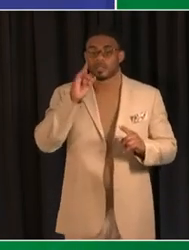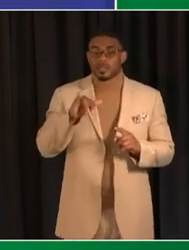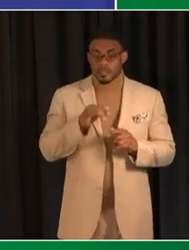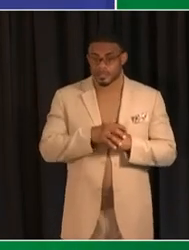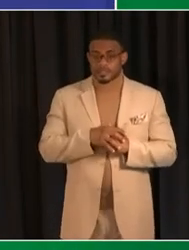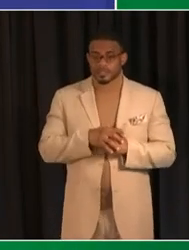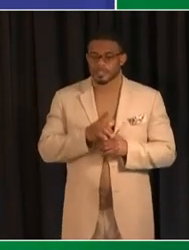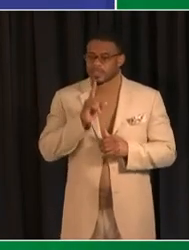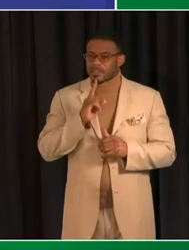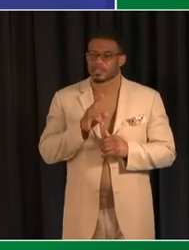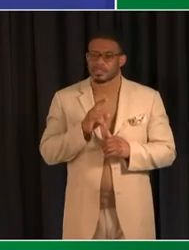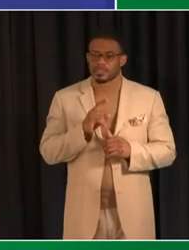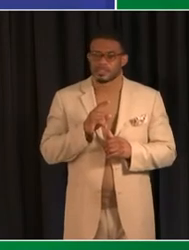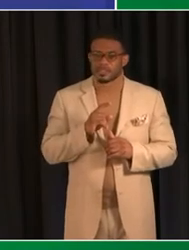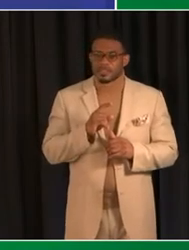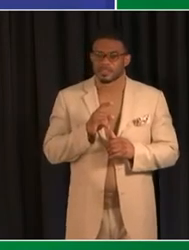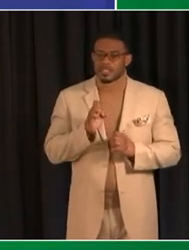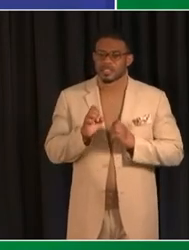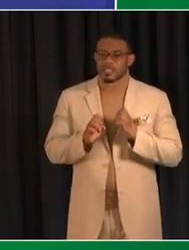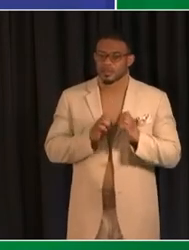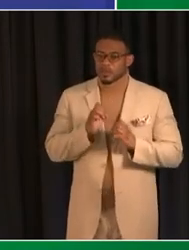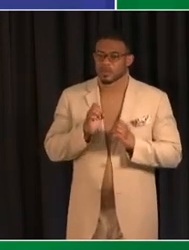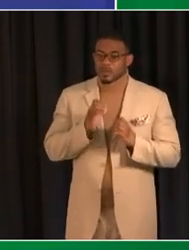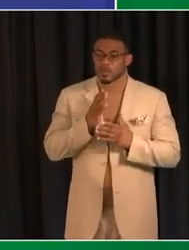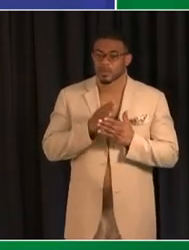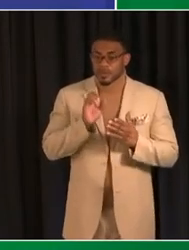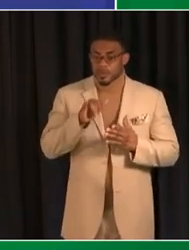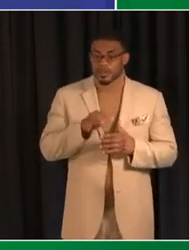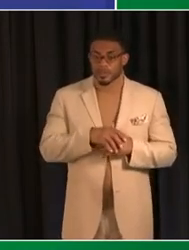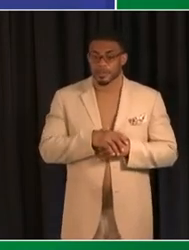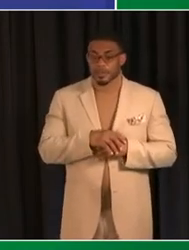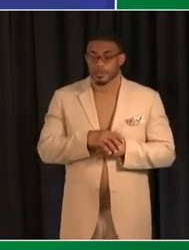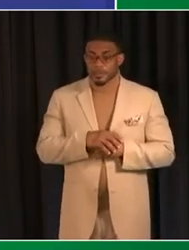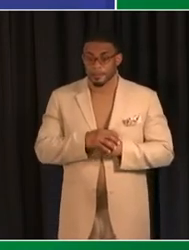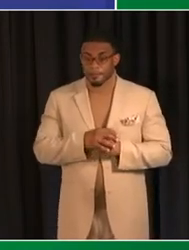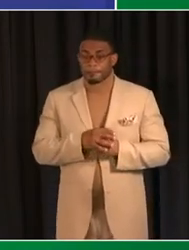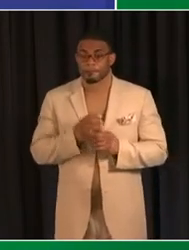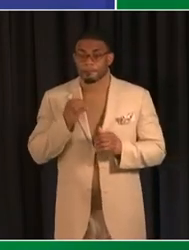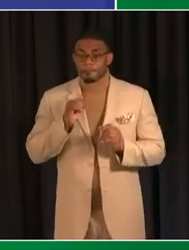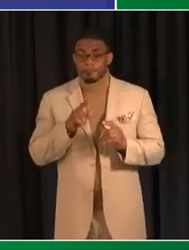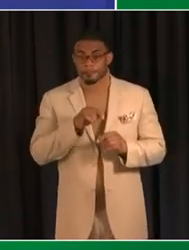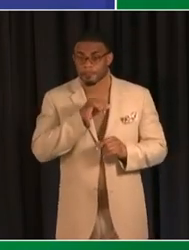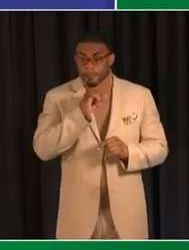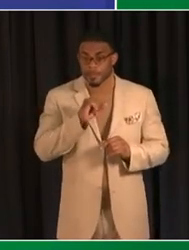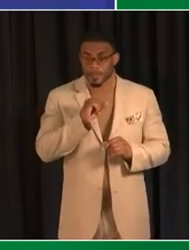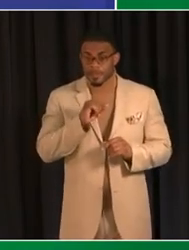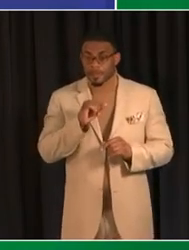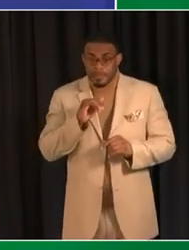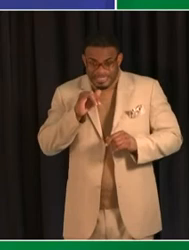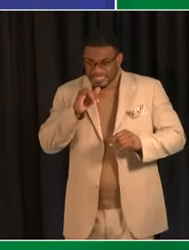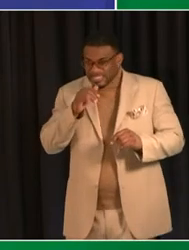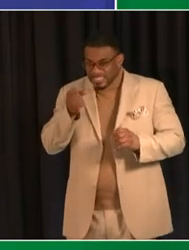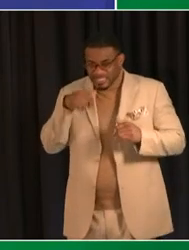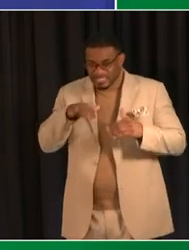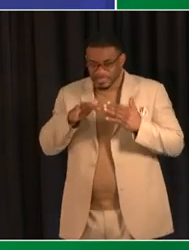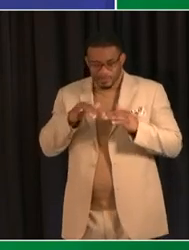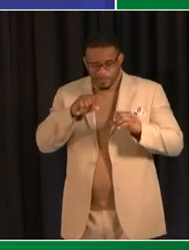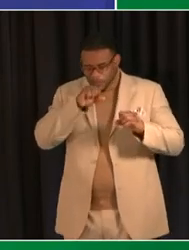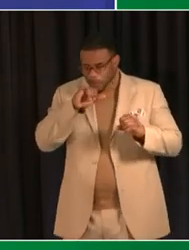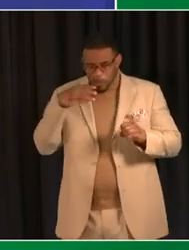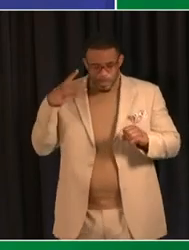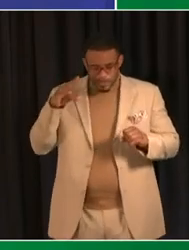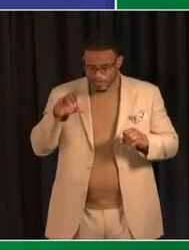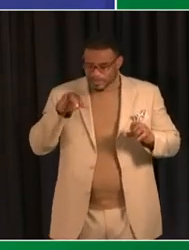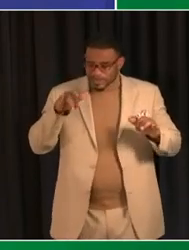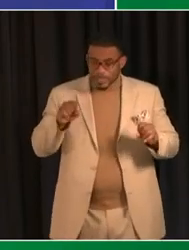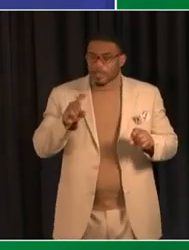also think, though, that there is, an emotional element to this. we all love this city. And